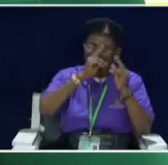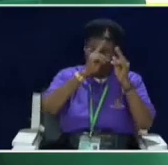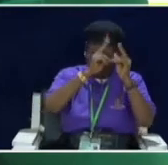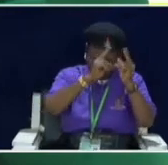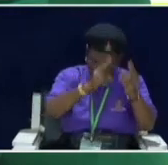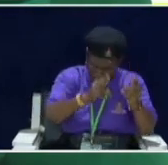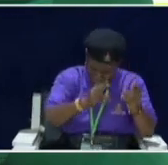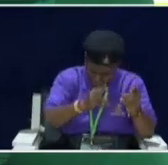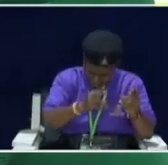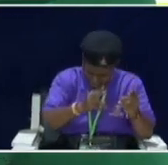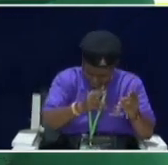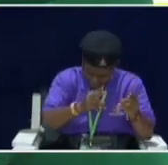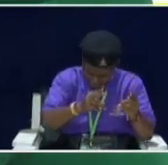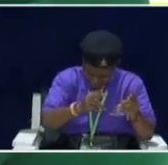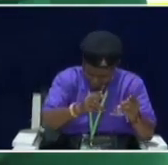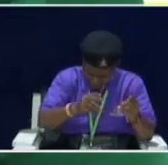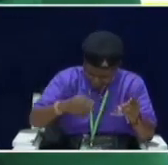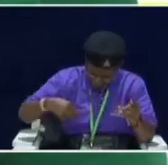honor.